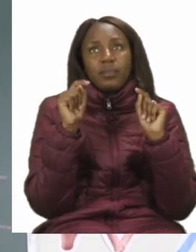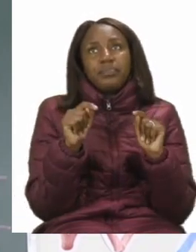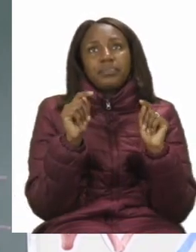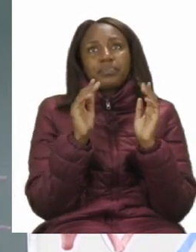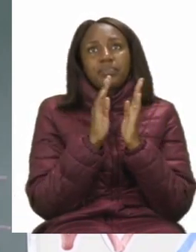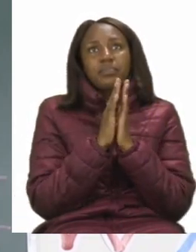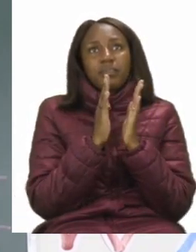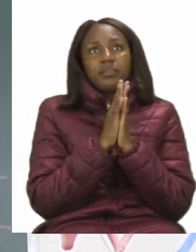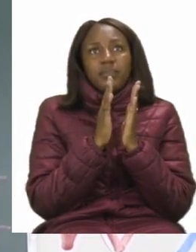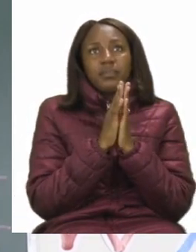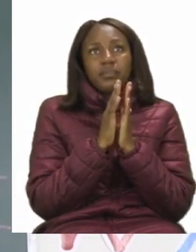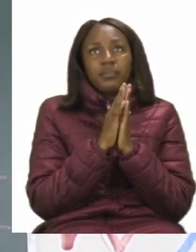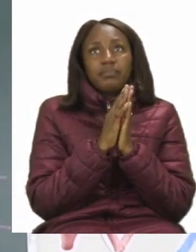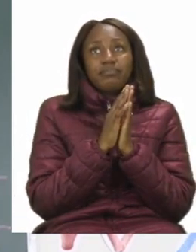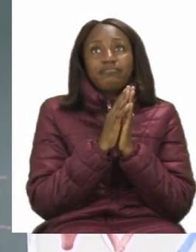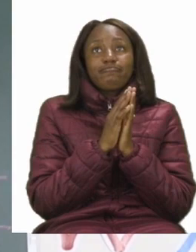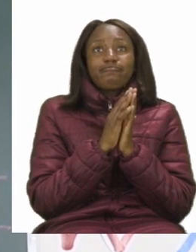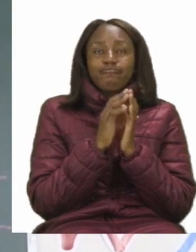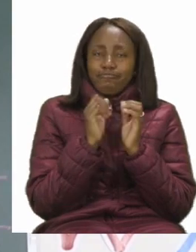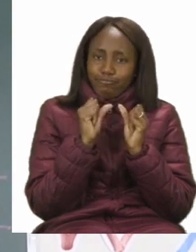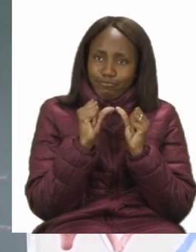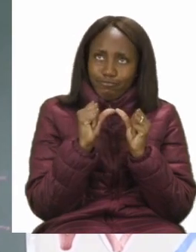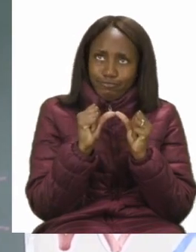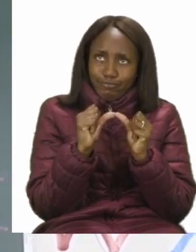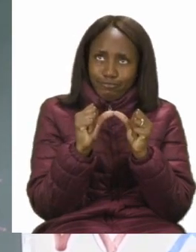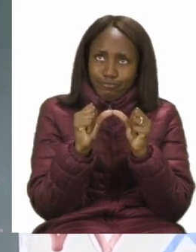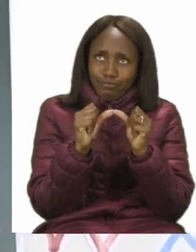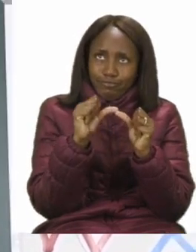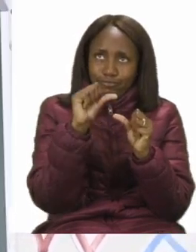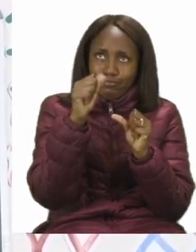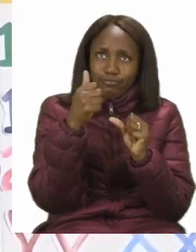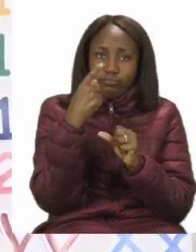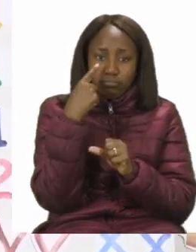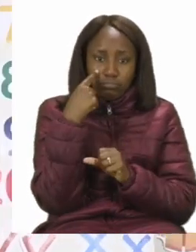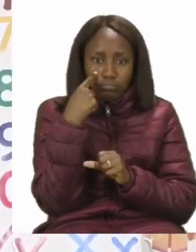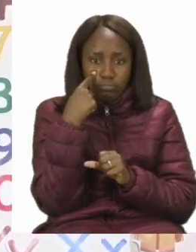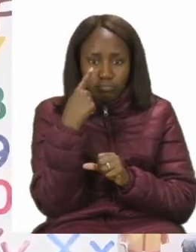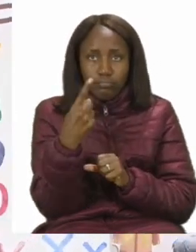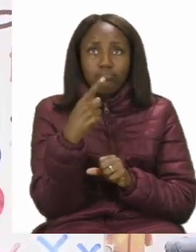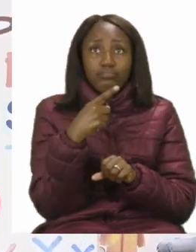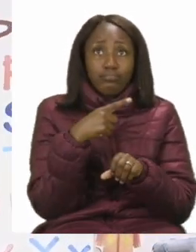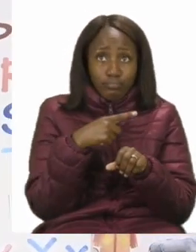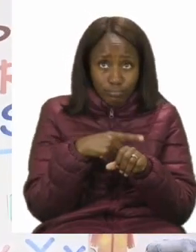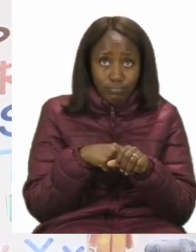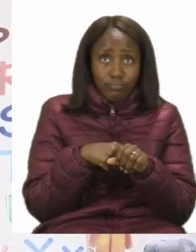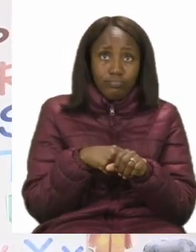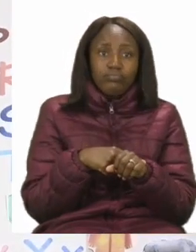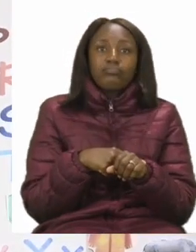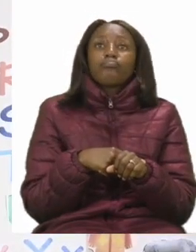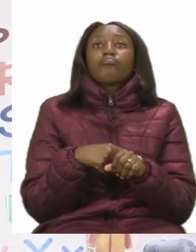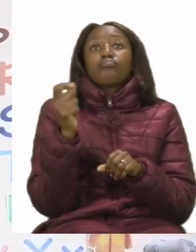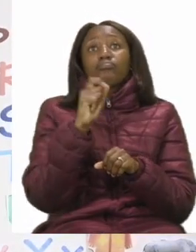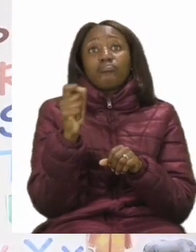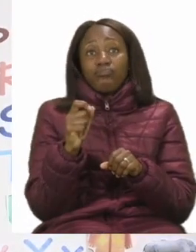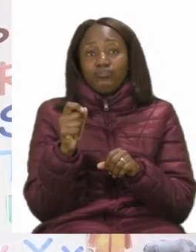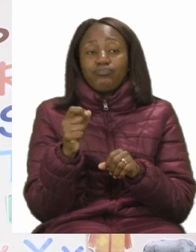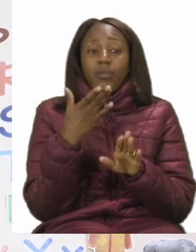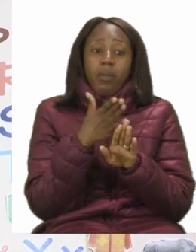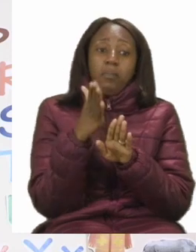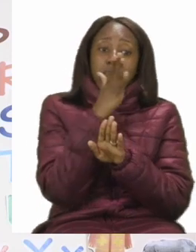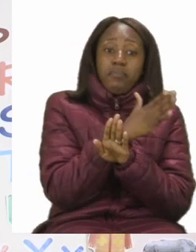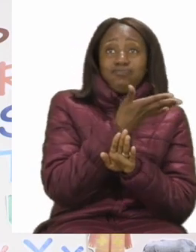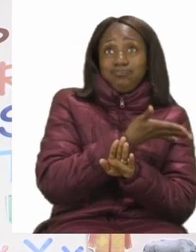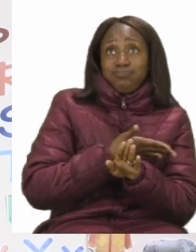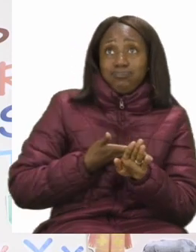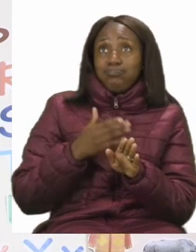and girls, you can go back and look at all the other examples given to you and finish them